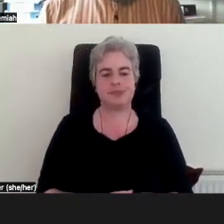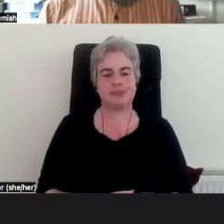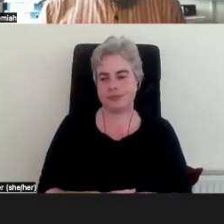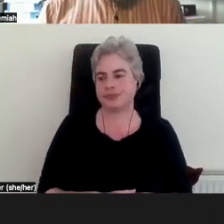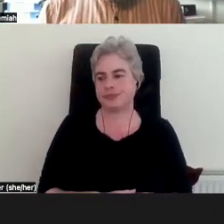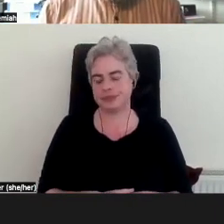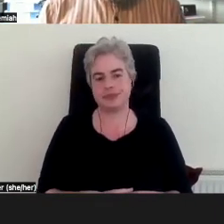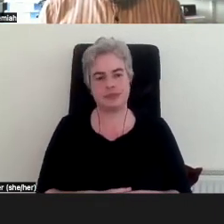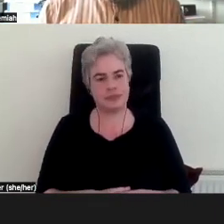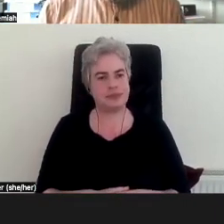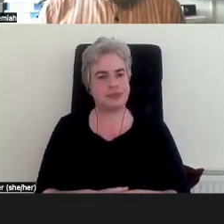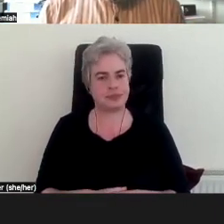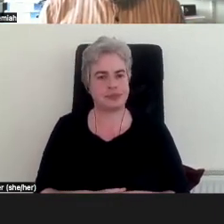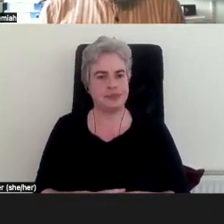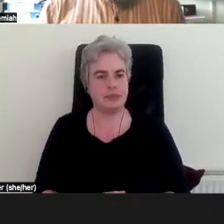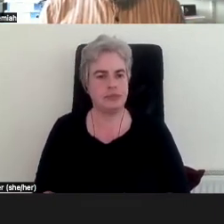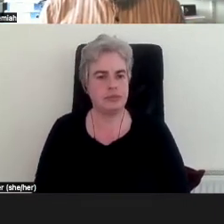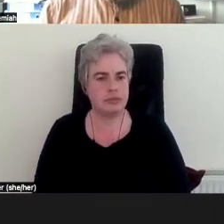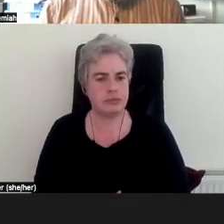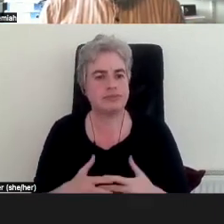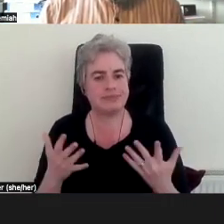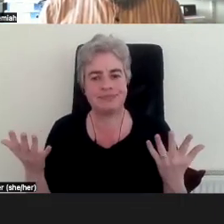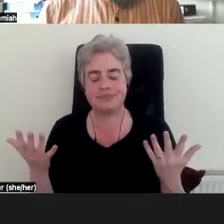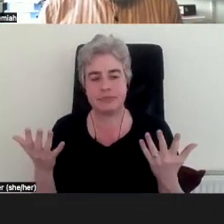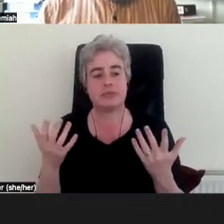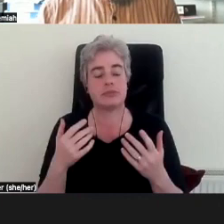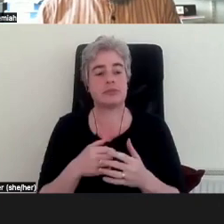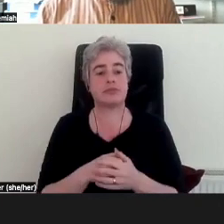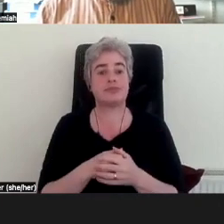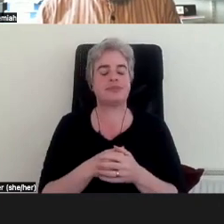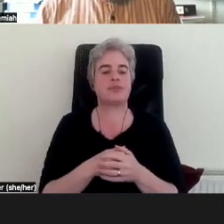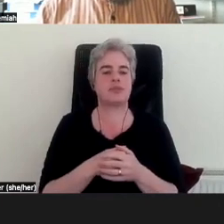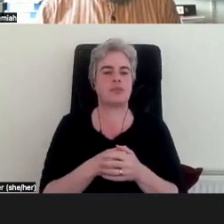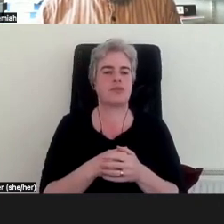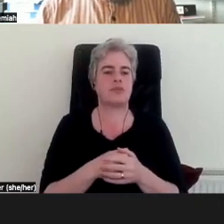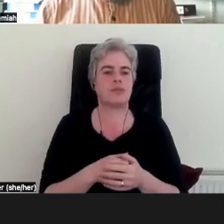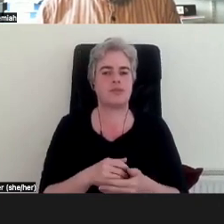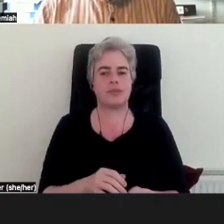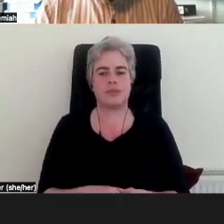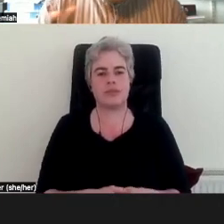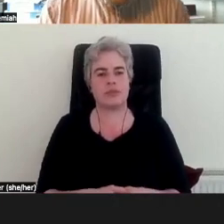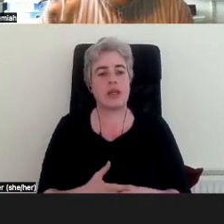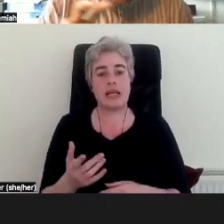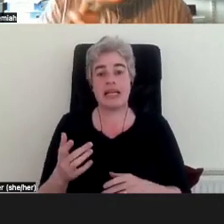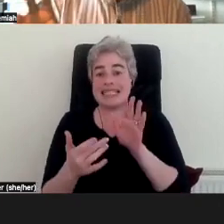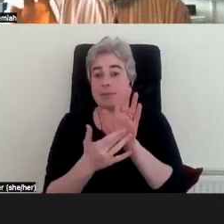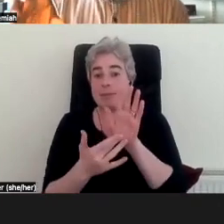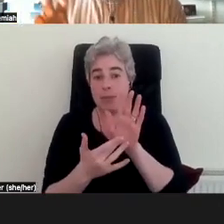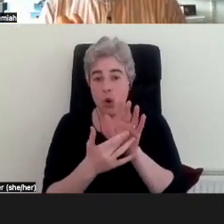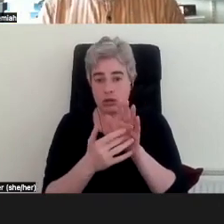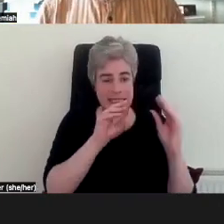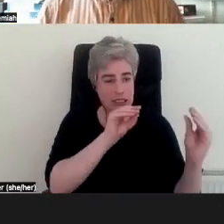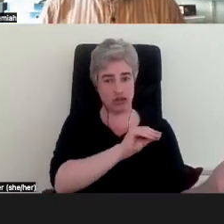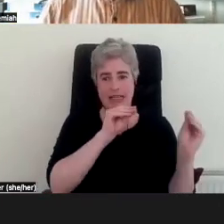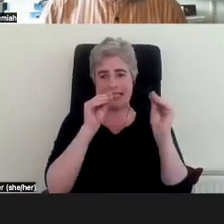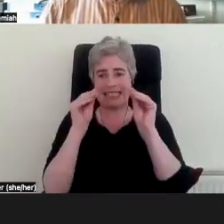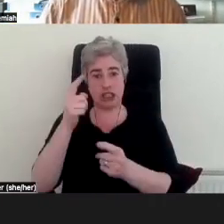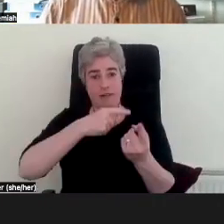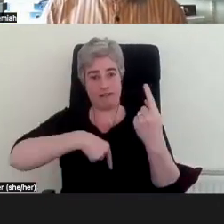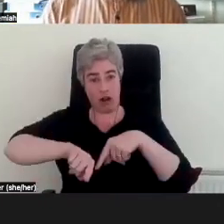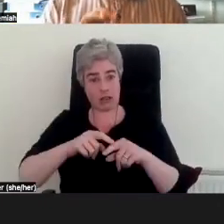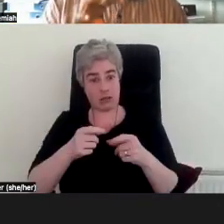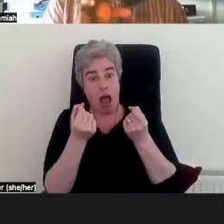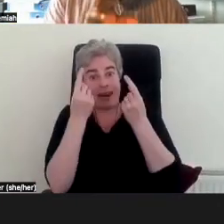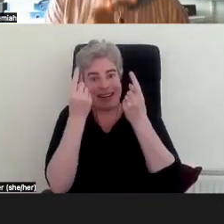And of course, this is where it's an important transition for us to understand